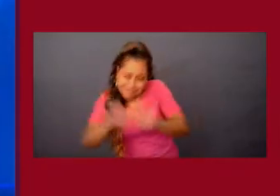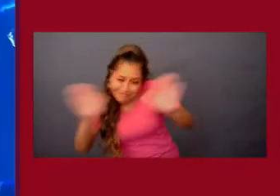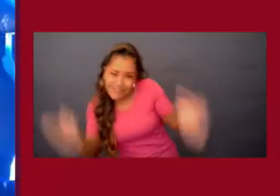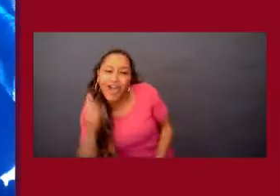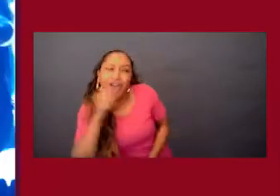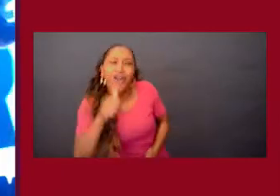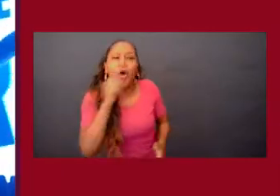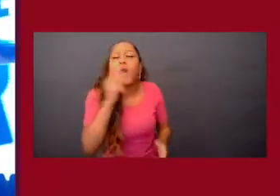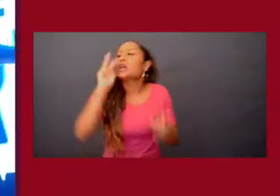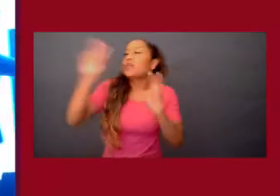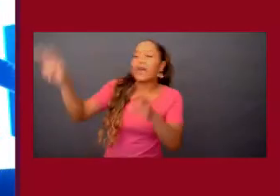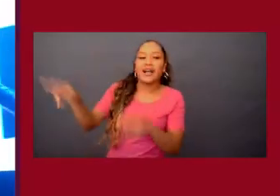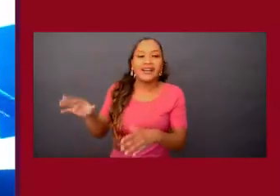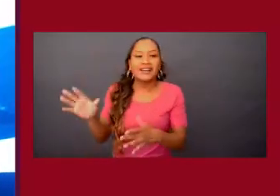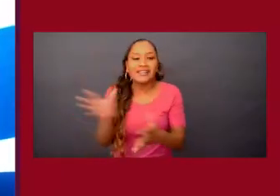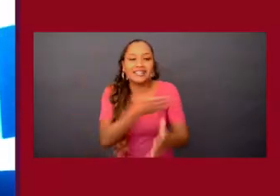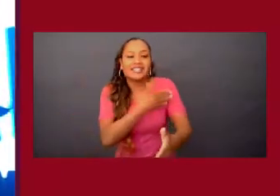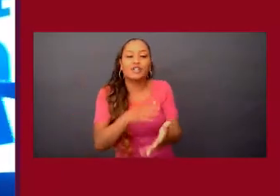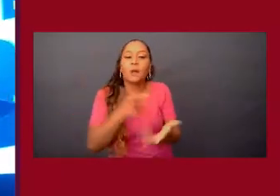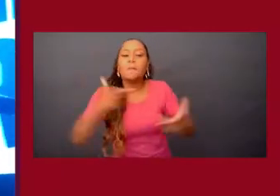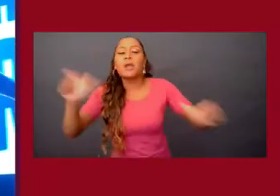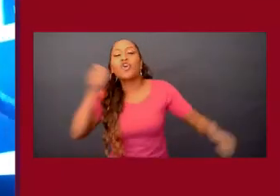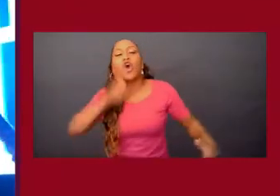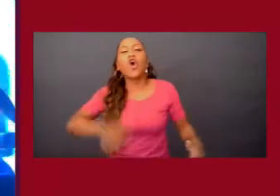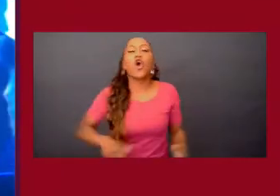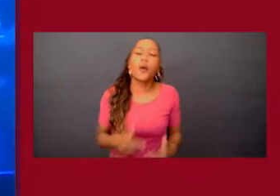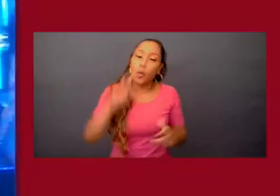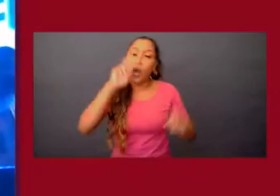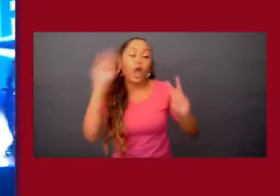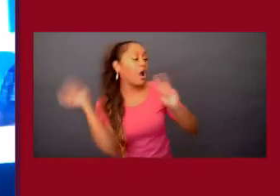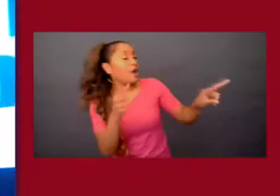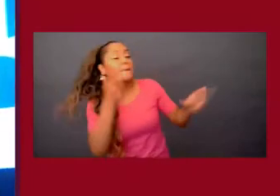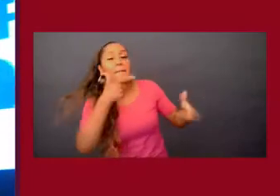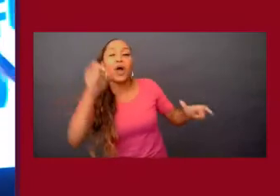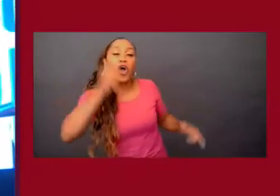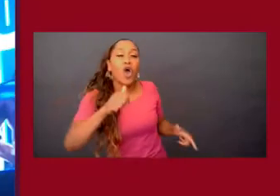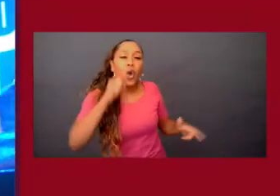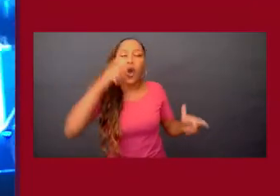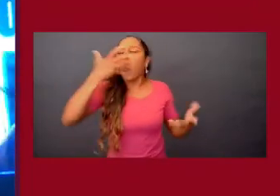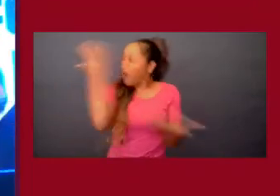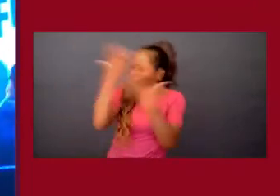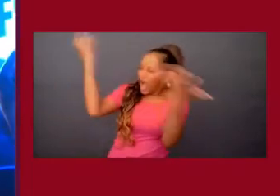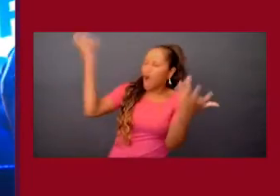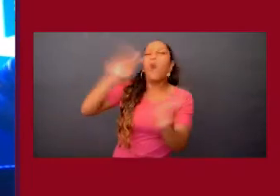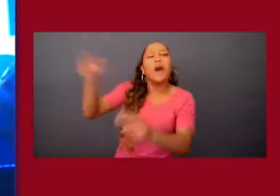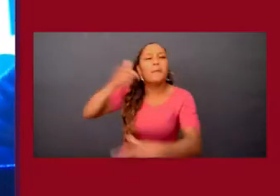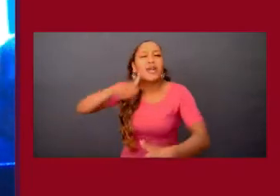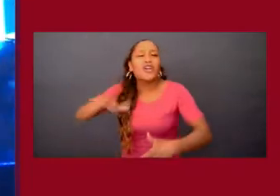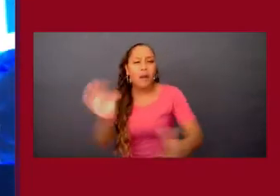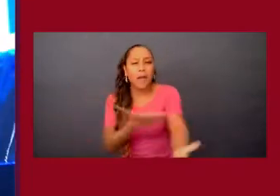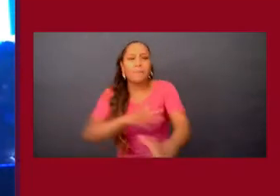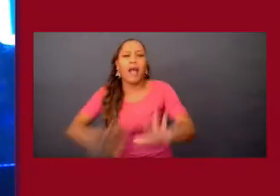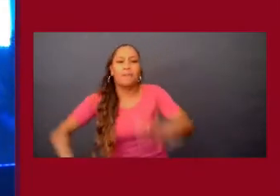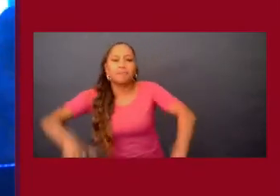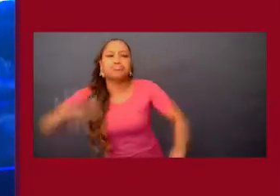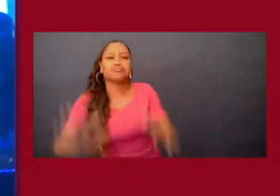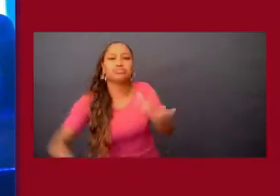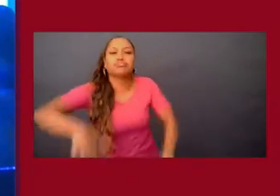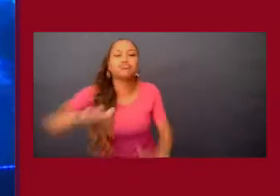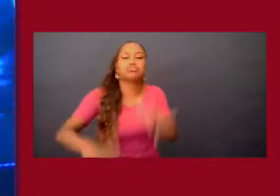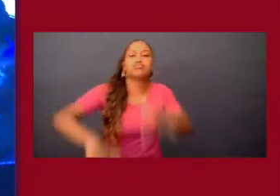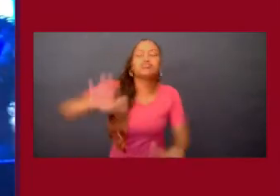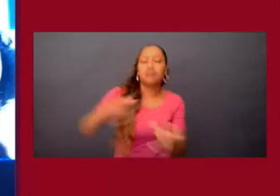girl. Big girl. Watch out for the big girl. Watch out for the big girl. Watch out for the big